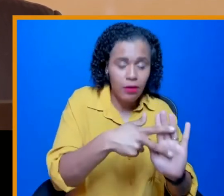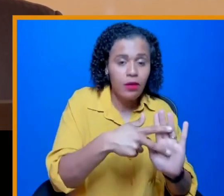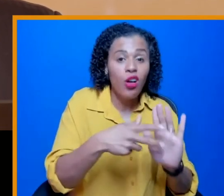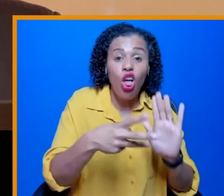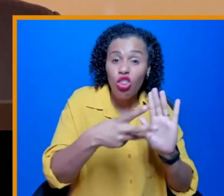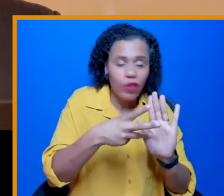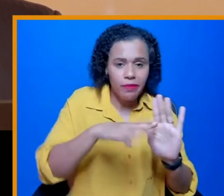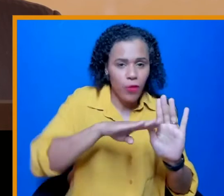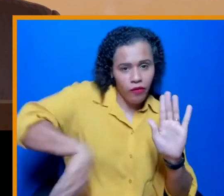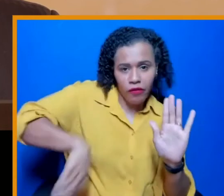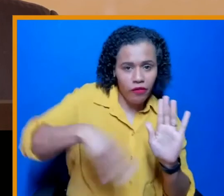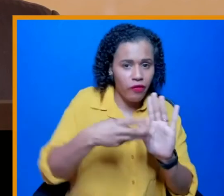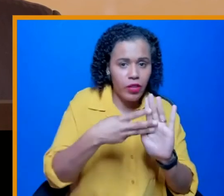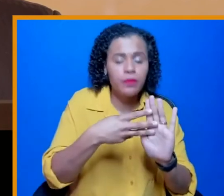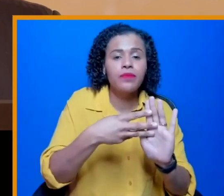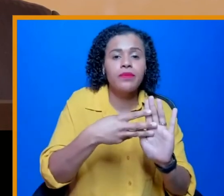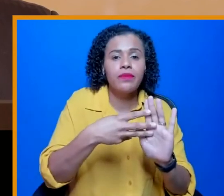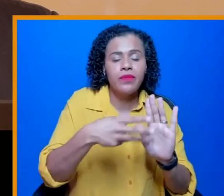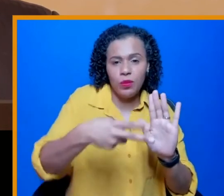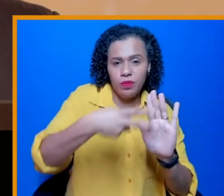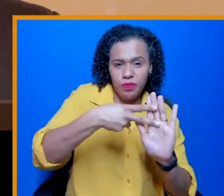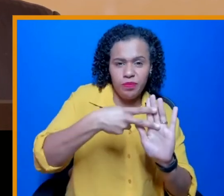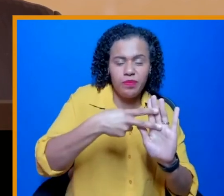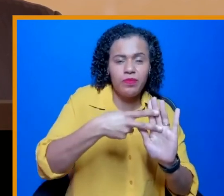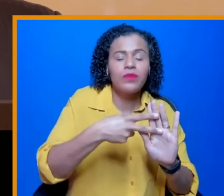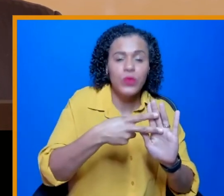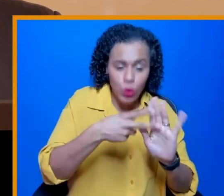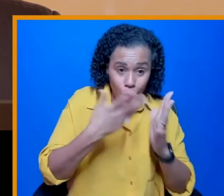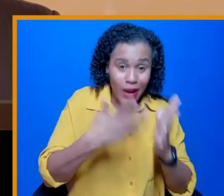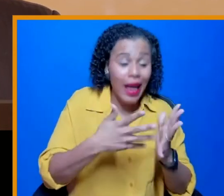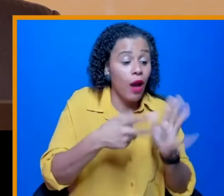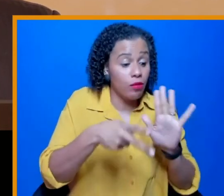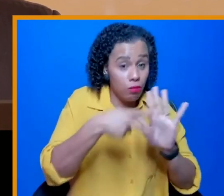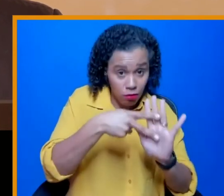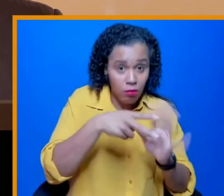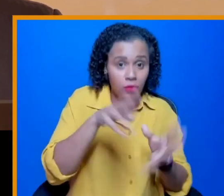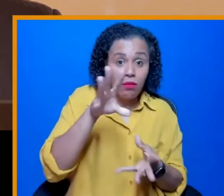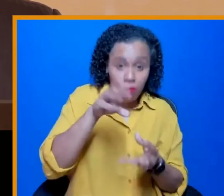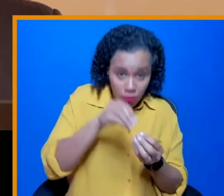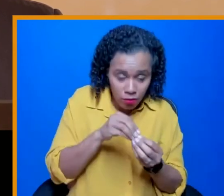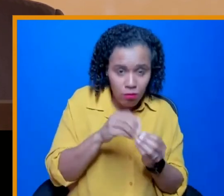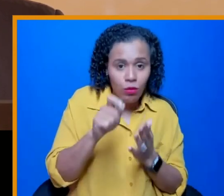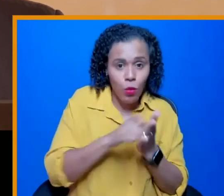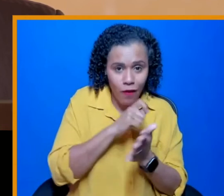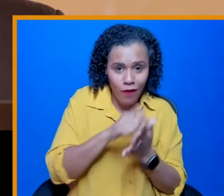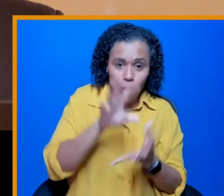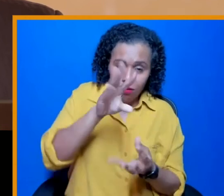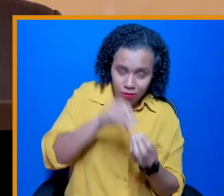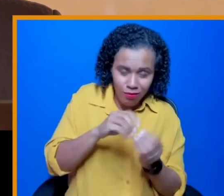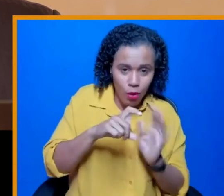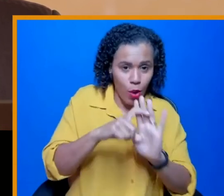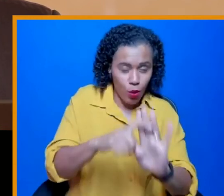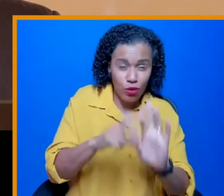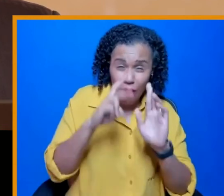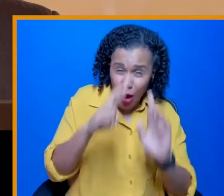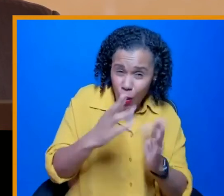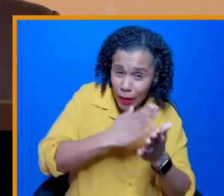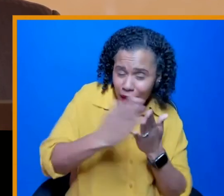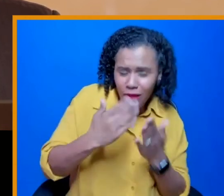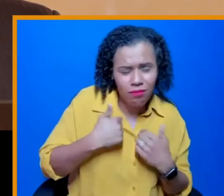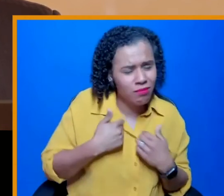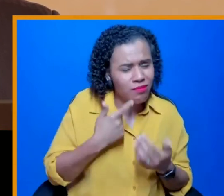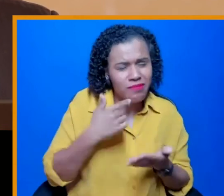not including the amendment contained in Amendment 3. So we'll now, if that's clear, apologies once